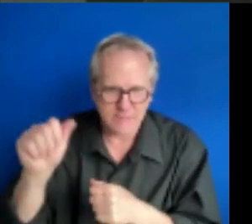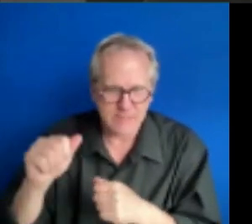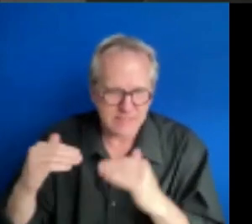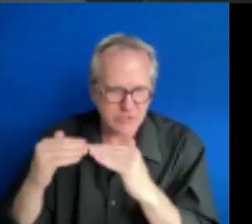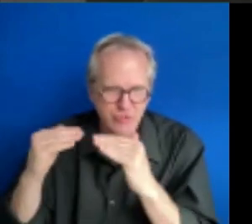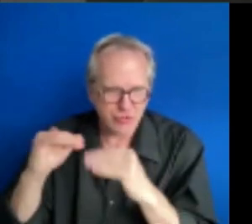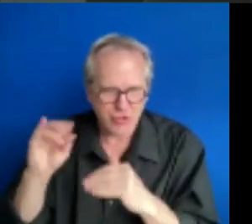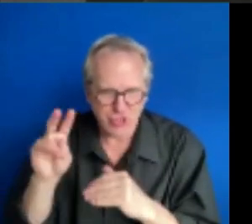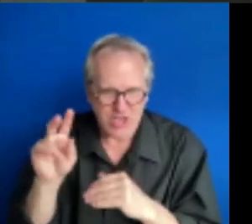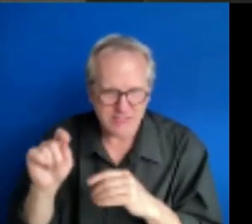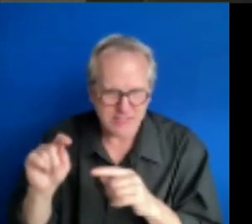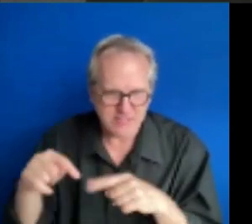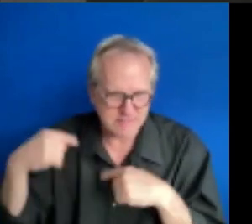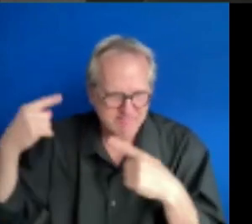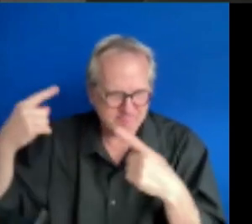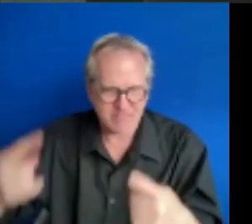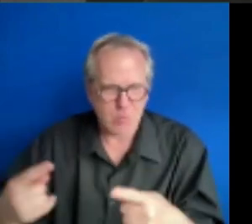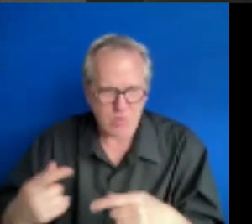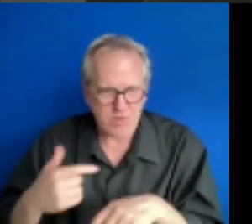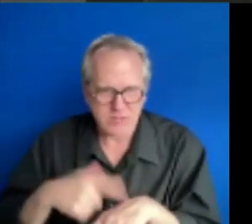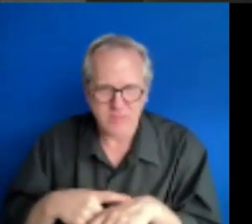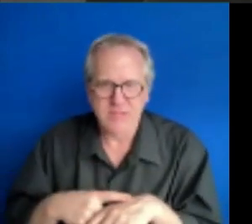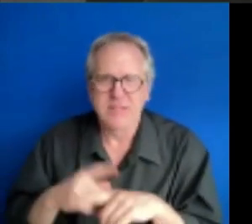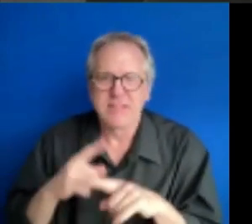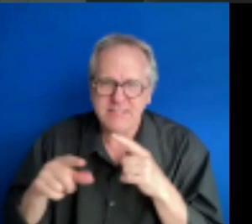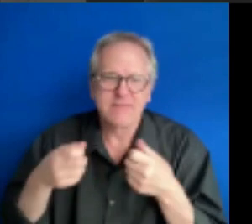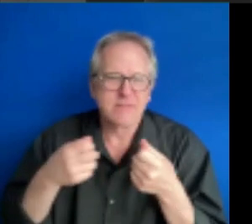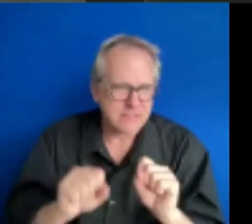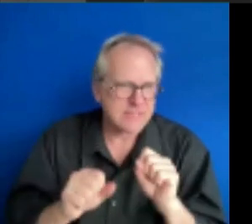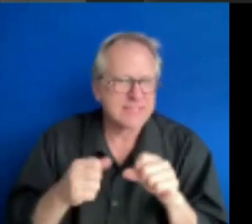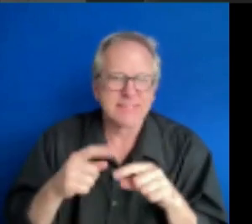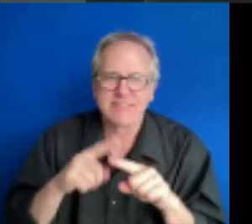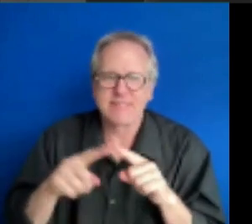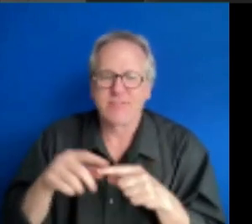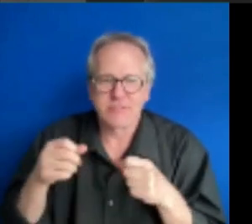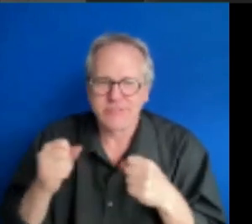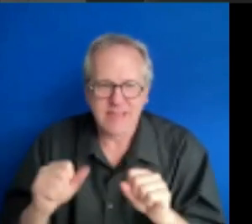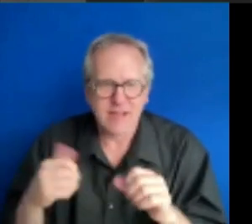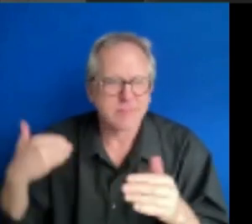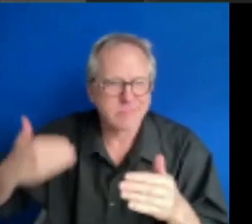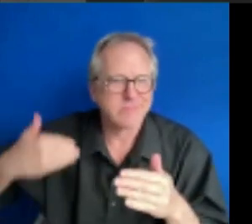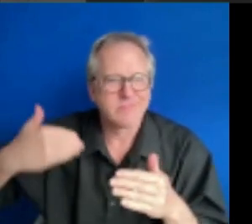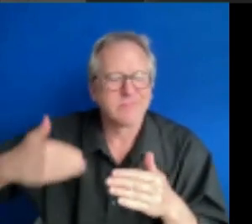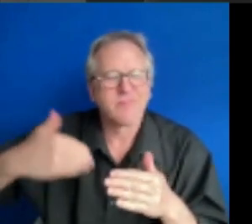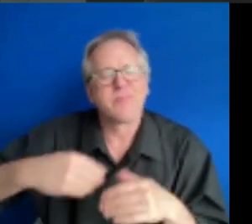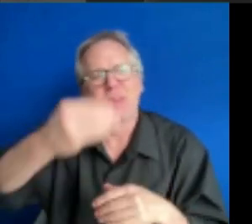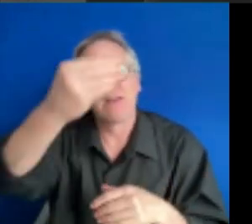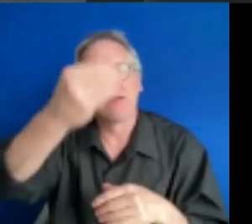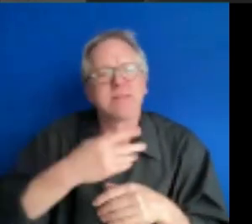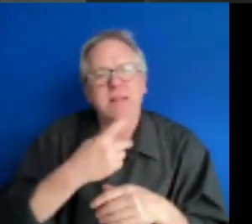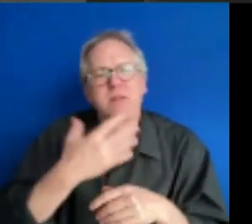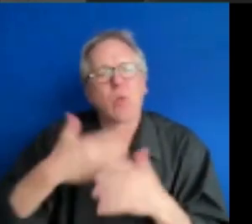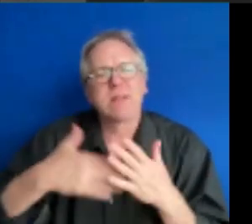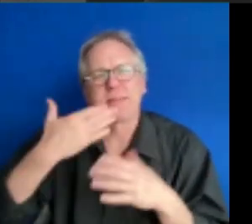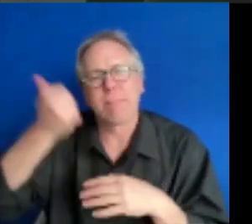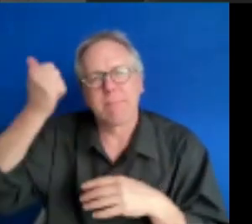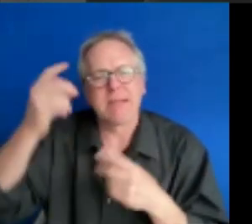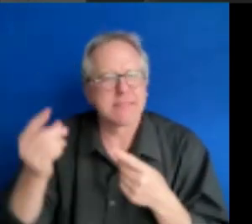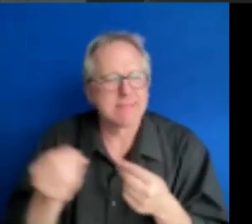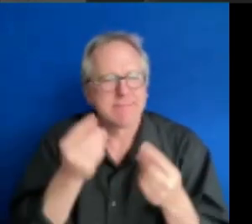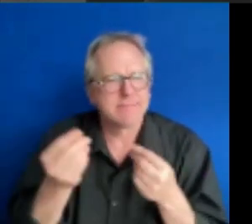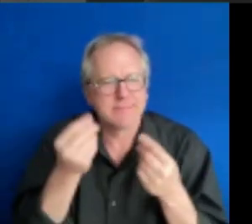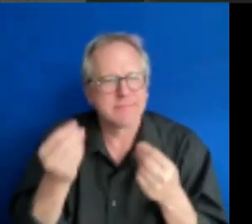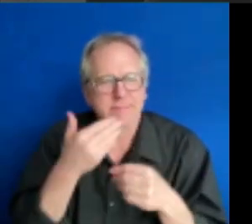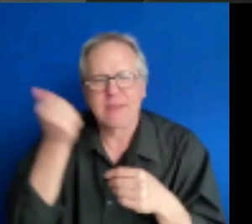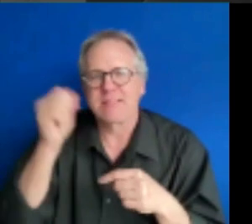long time, or attempts for it. What would you tell us are some of the best practices that